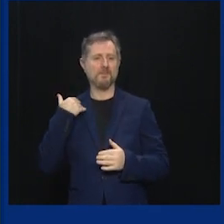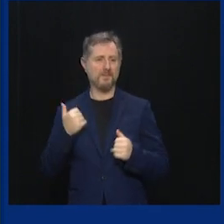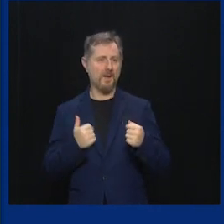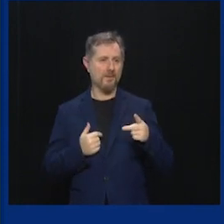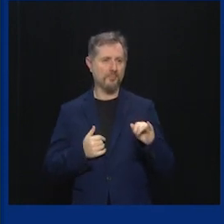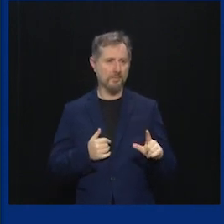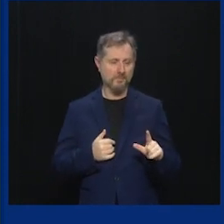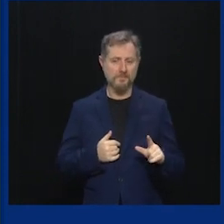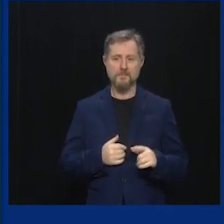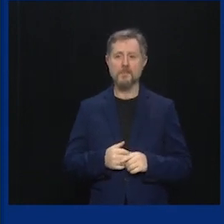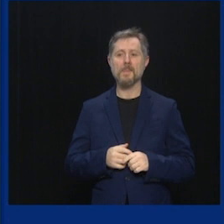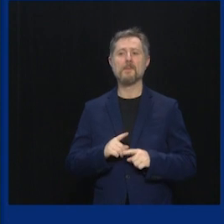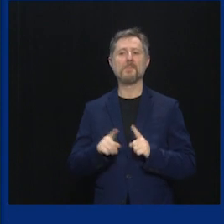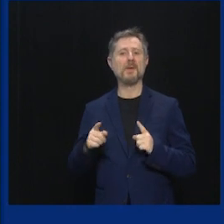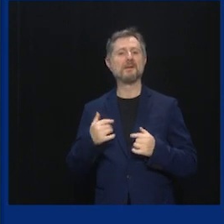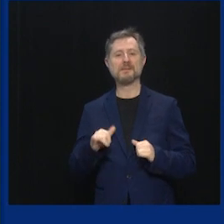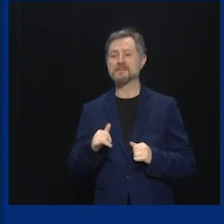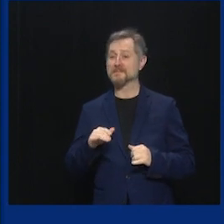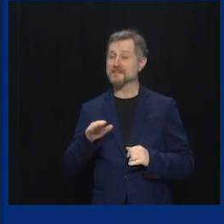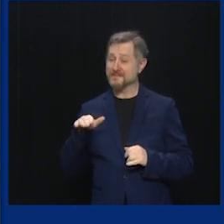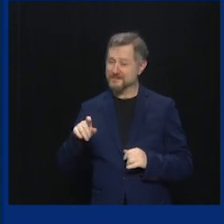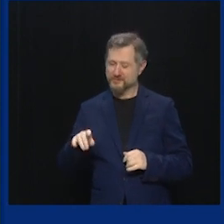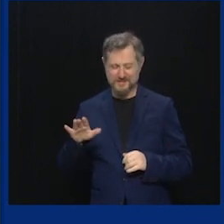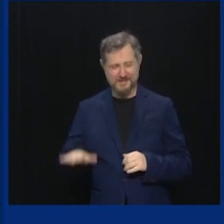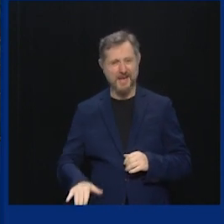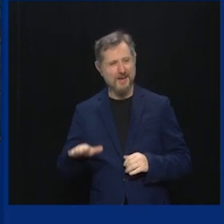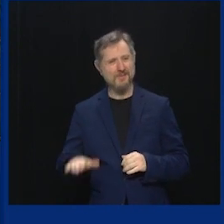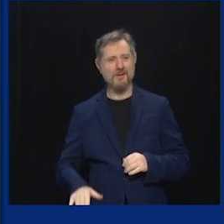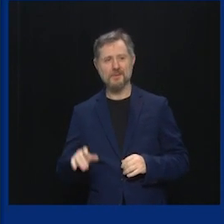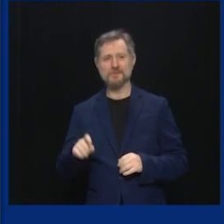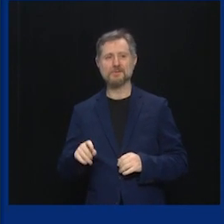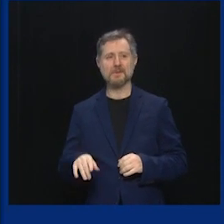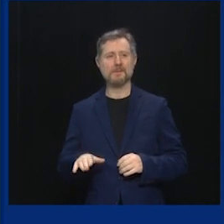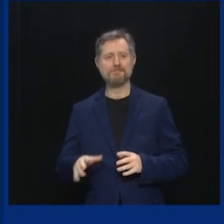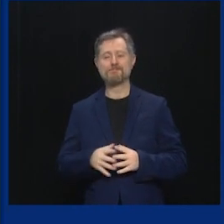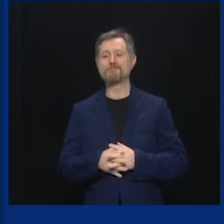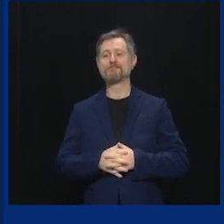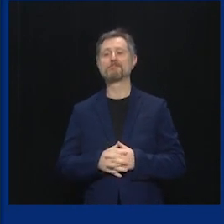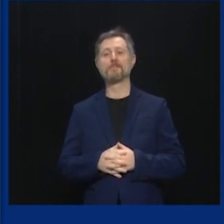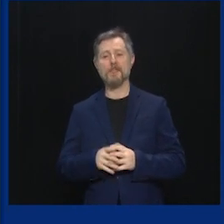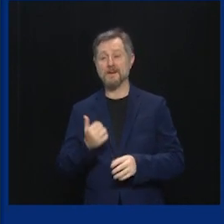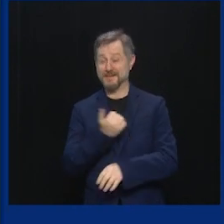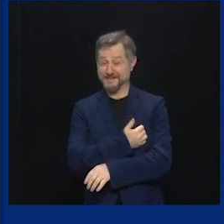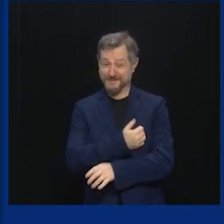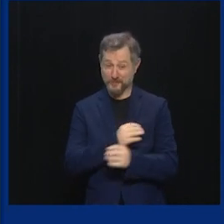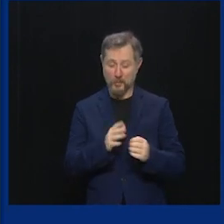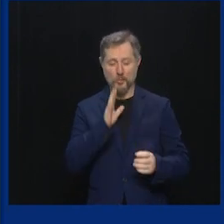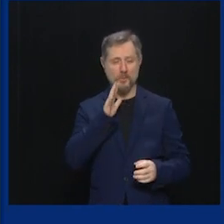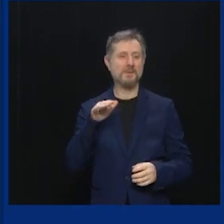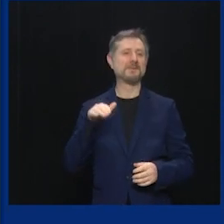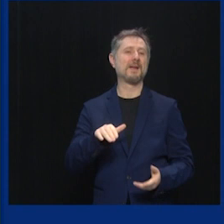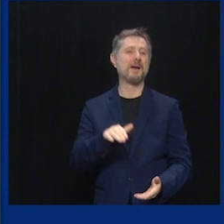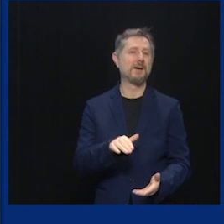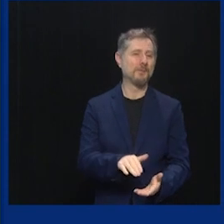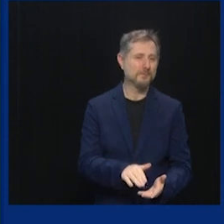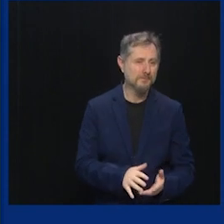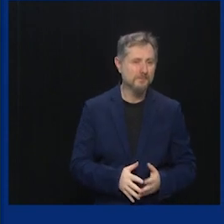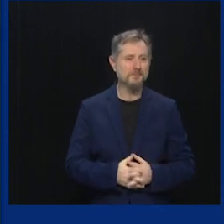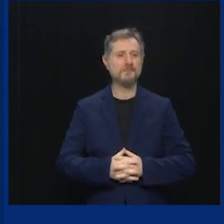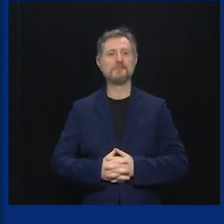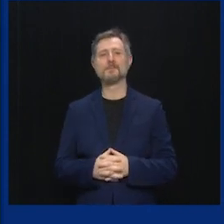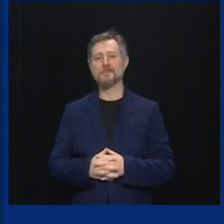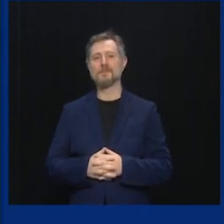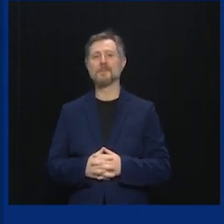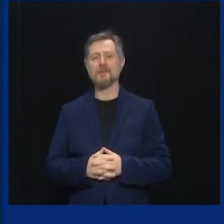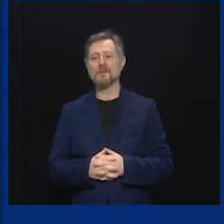be flatline. This should be going down because the vaccine is available, and we know that. So we want to make sure that we have more people vaccinated.